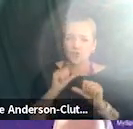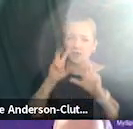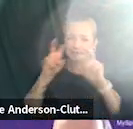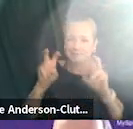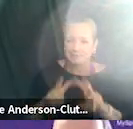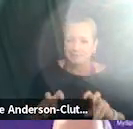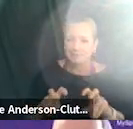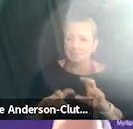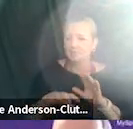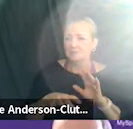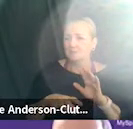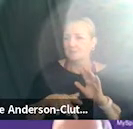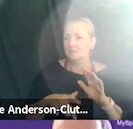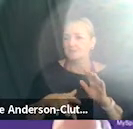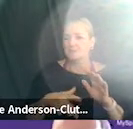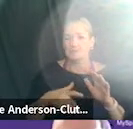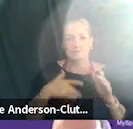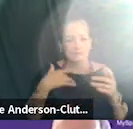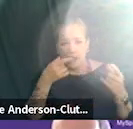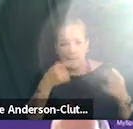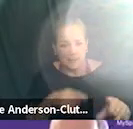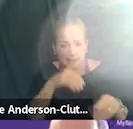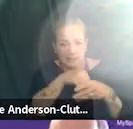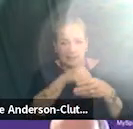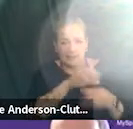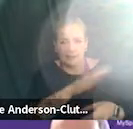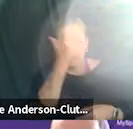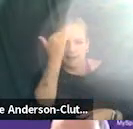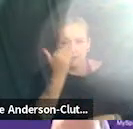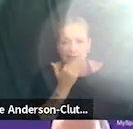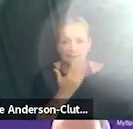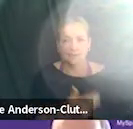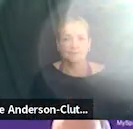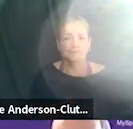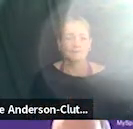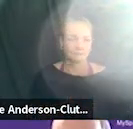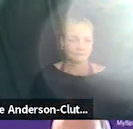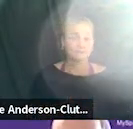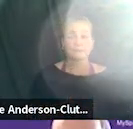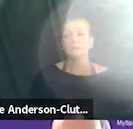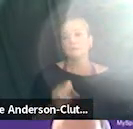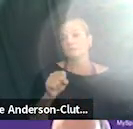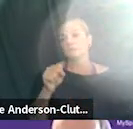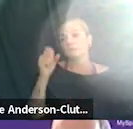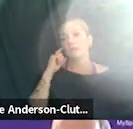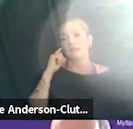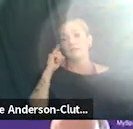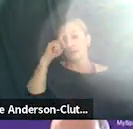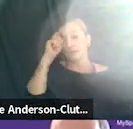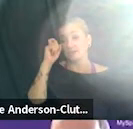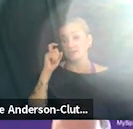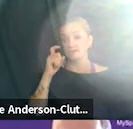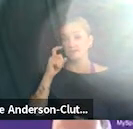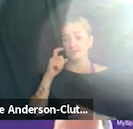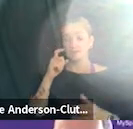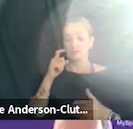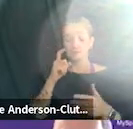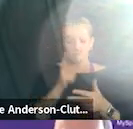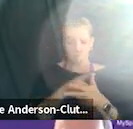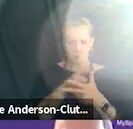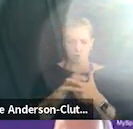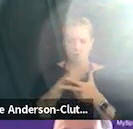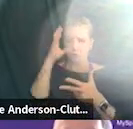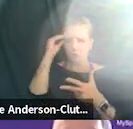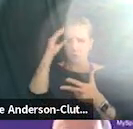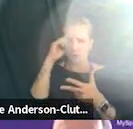people had gone ahead and started prompting him to do stuff, but one boy because he had lost significant weight, and I think with this boy because otherwise he wouldn't do anything. He would just stand